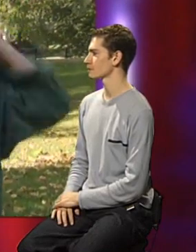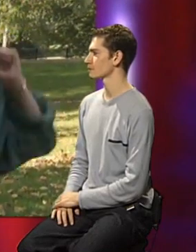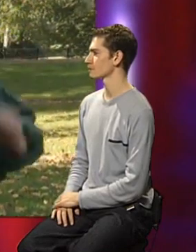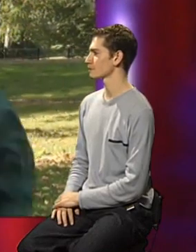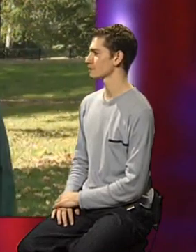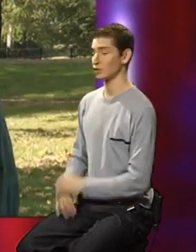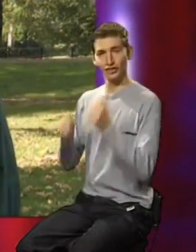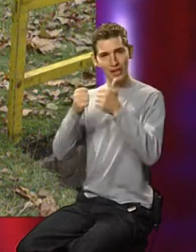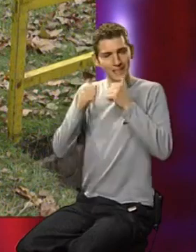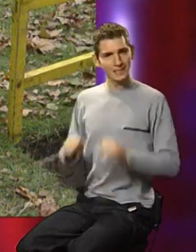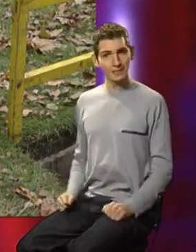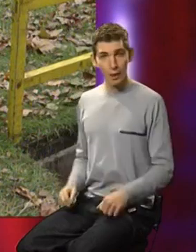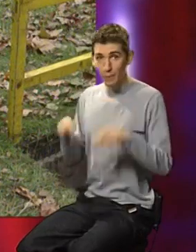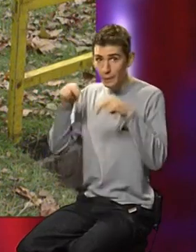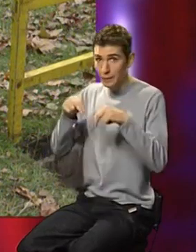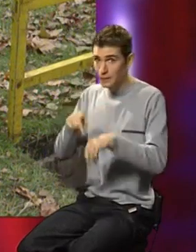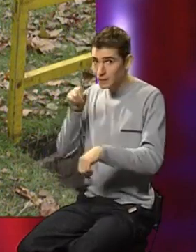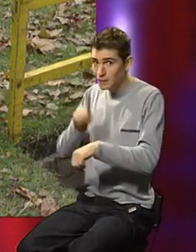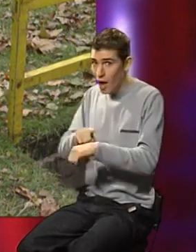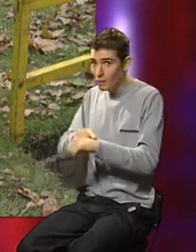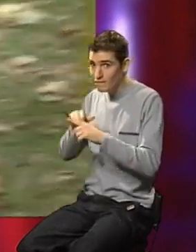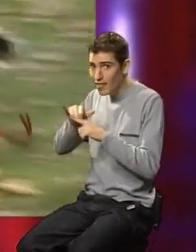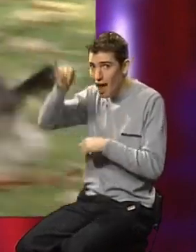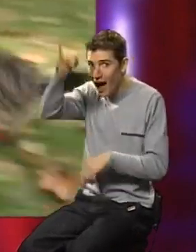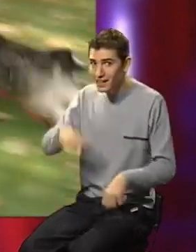Right. Pippin, it's time to fly.